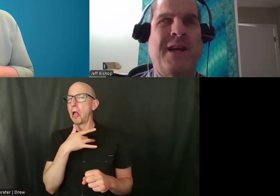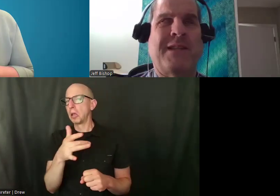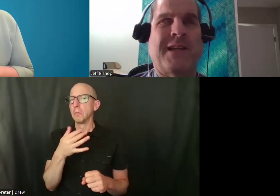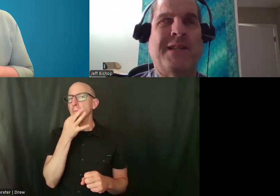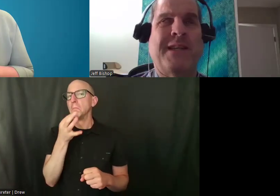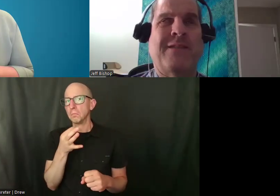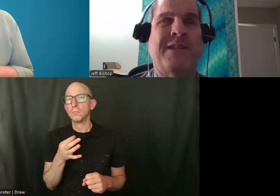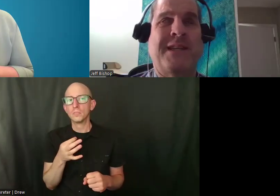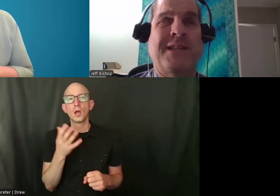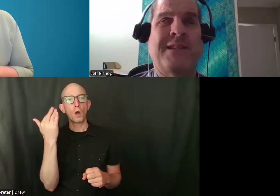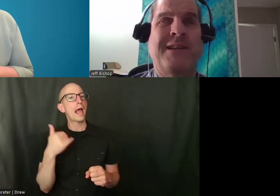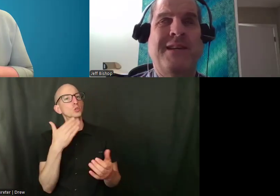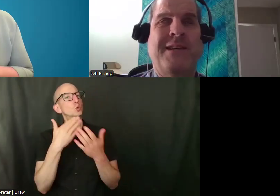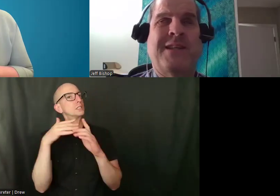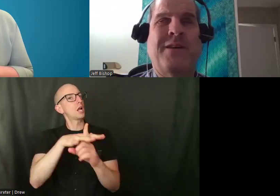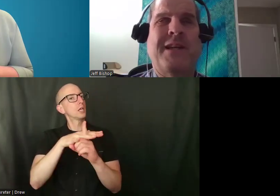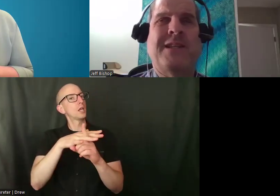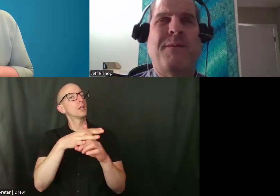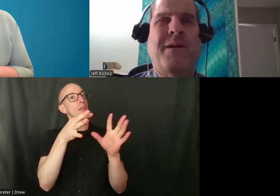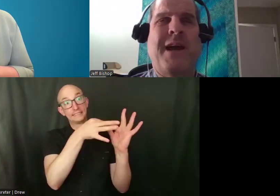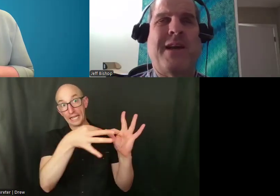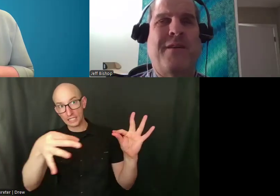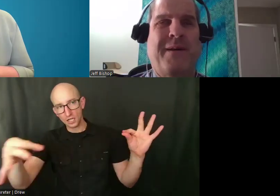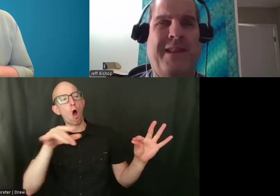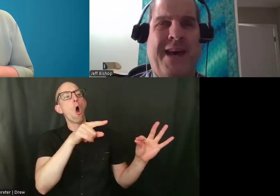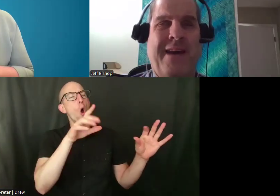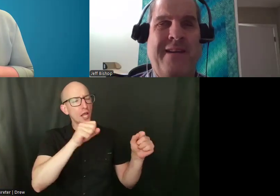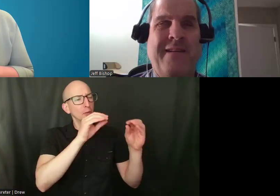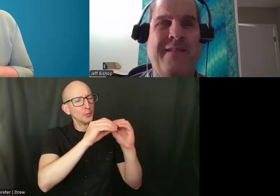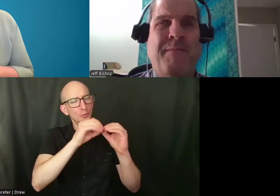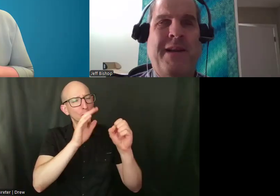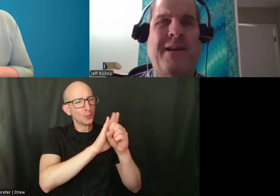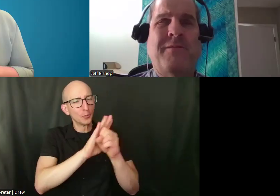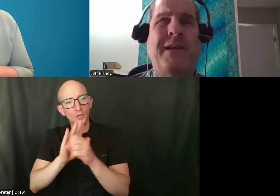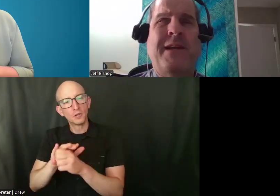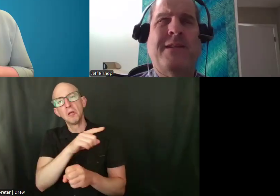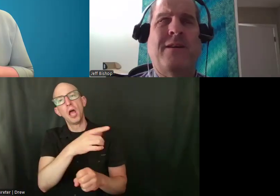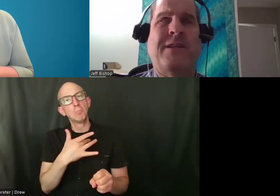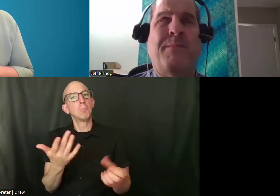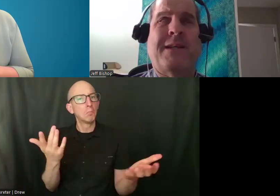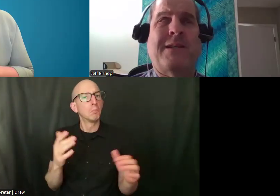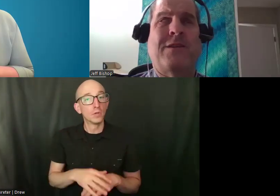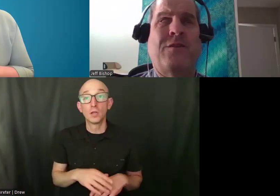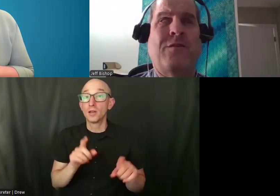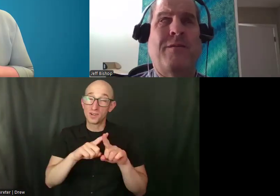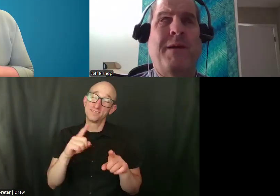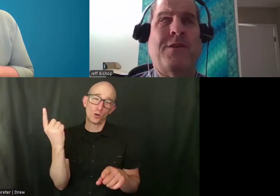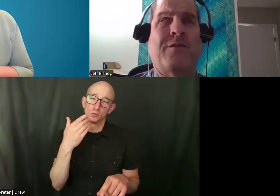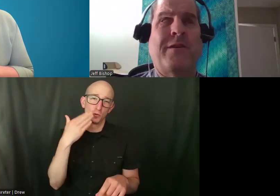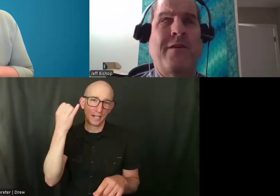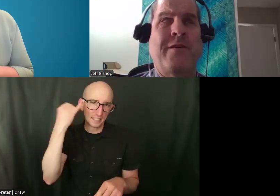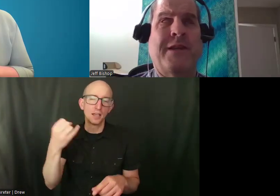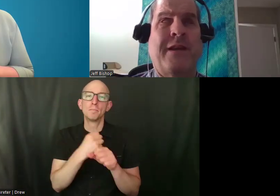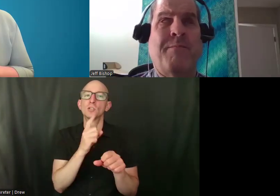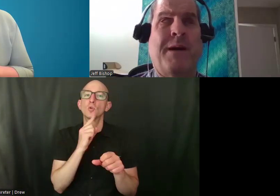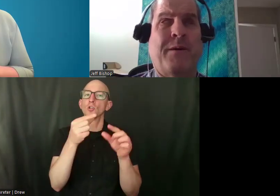it has the context of the sentence, and so it tends to be pretty accurate about that. But it is always best to make sure